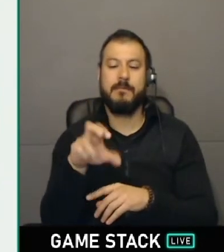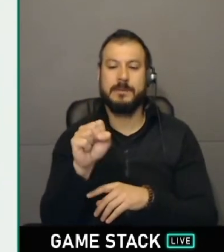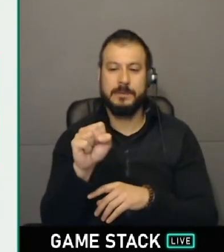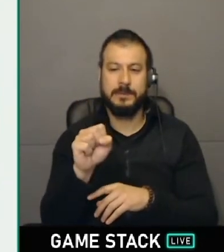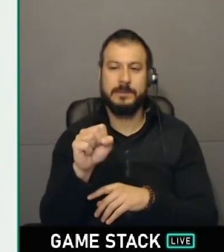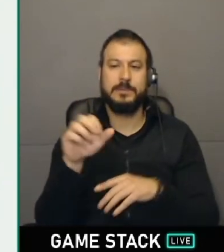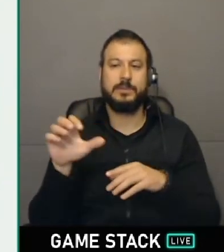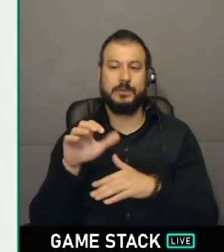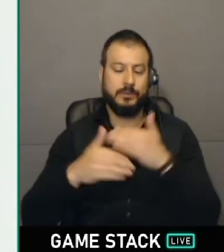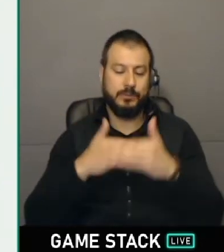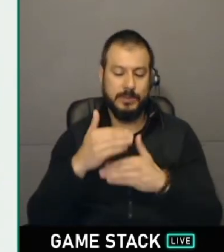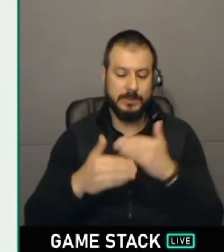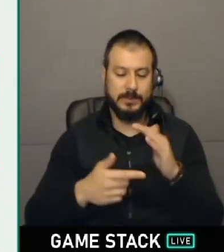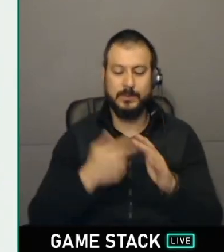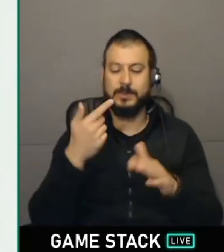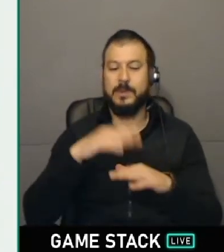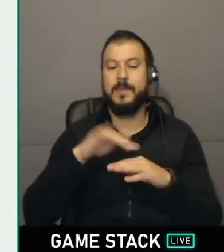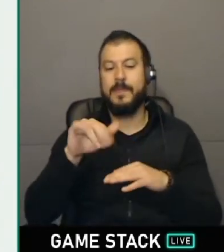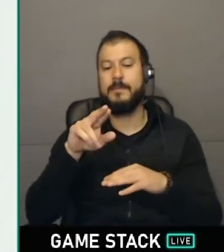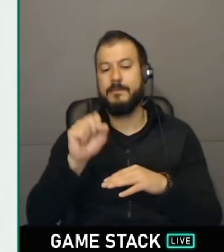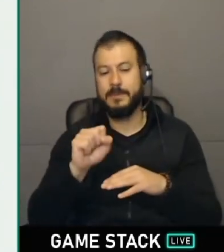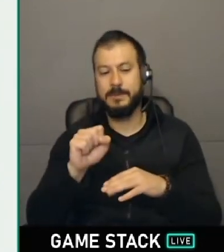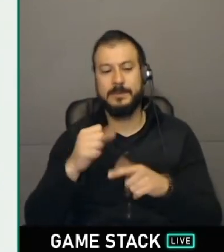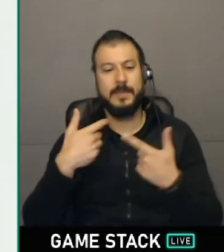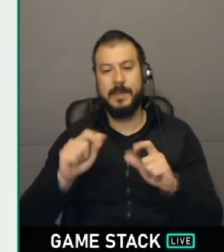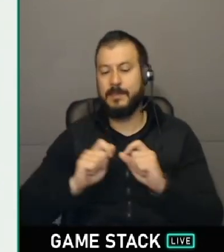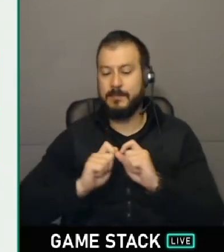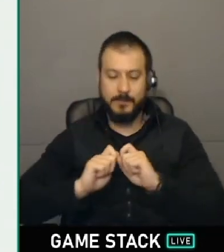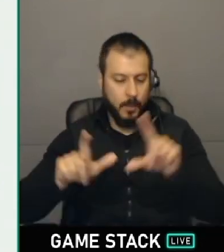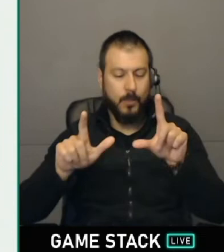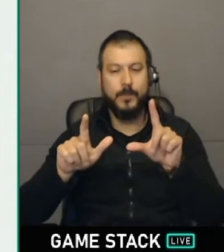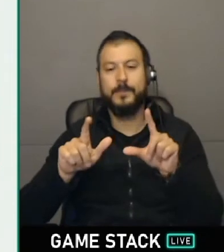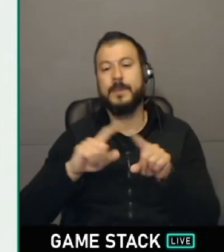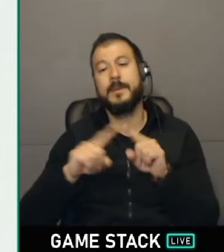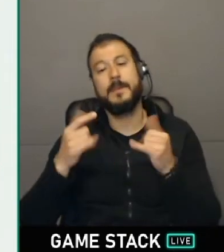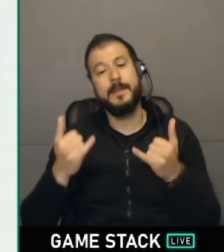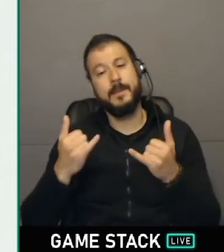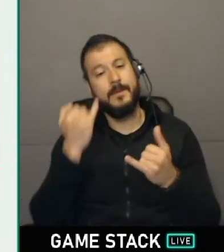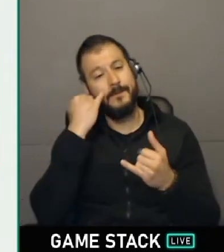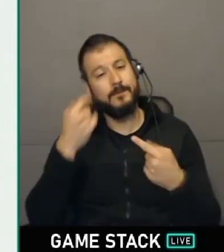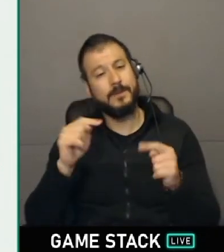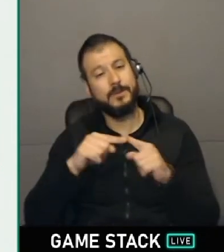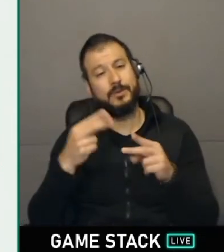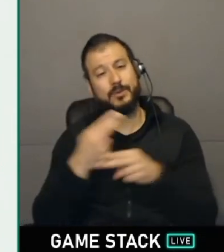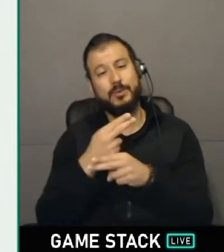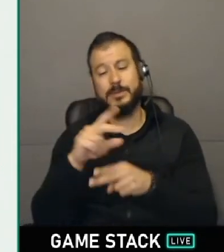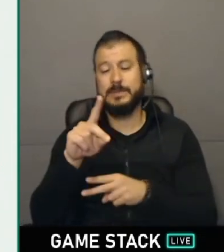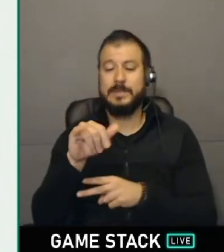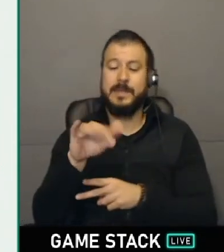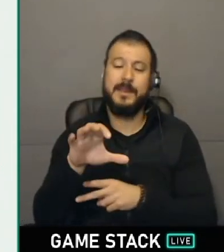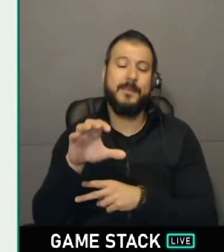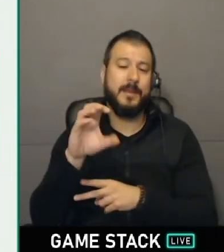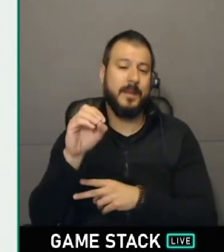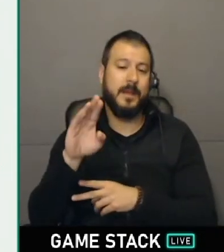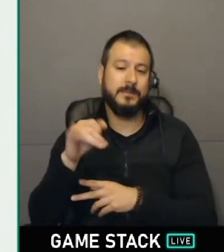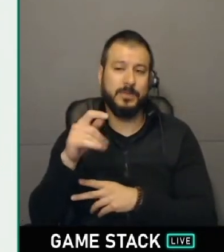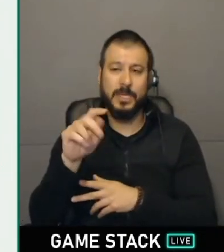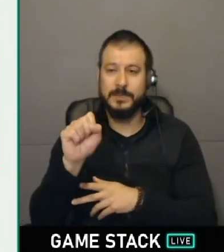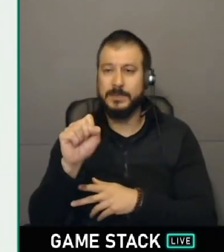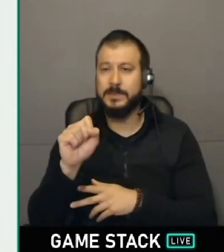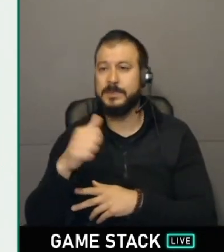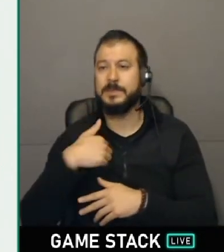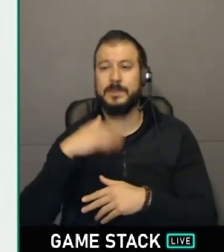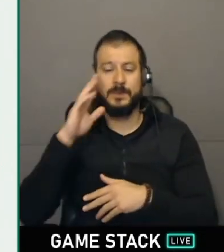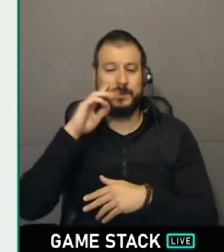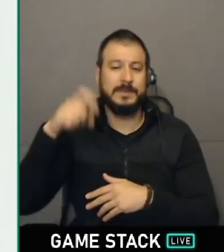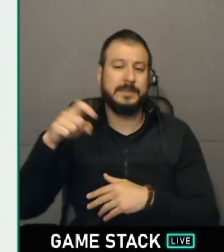processing once on that bus, and let them go. But now if I'm trying to use dynamic objects, I will need